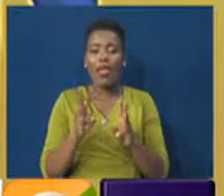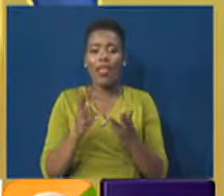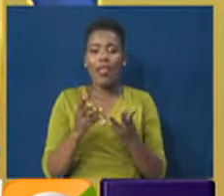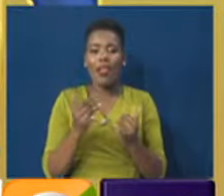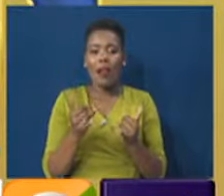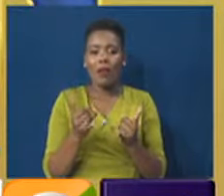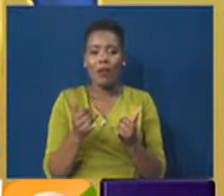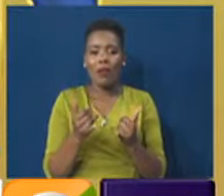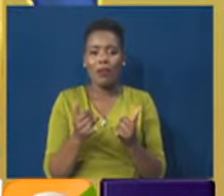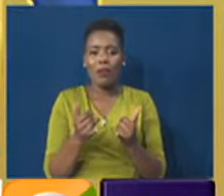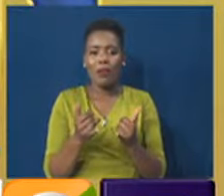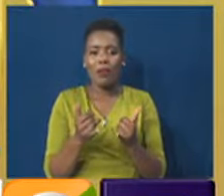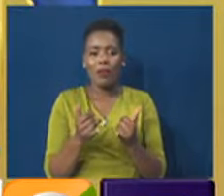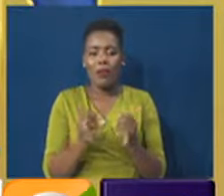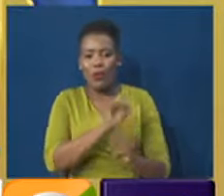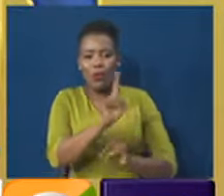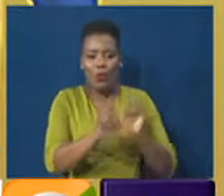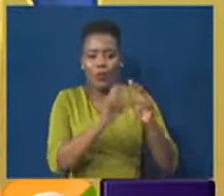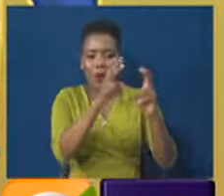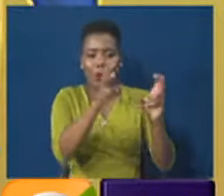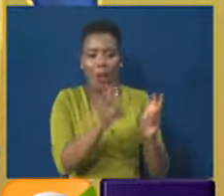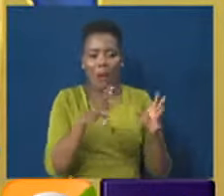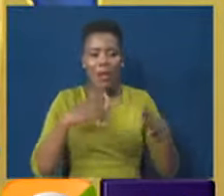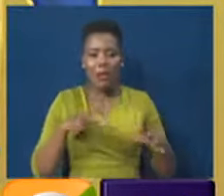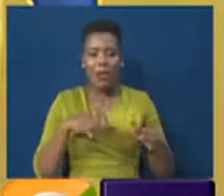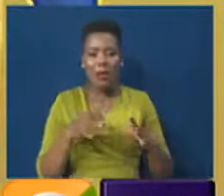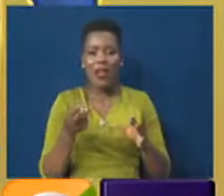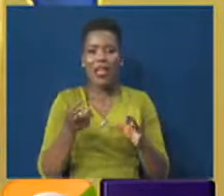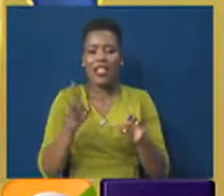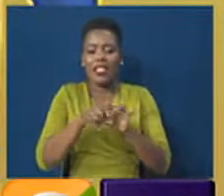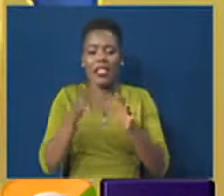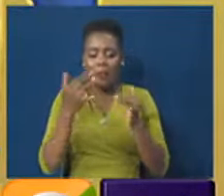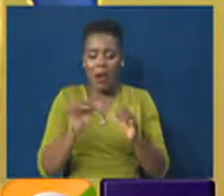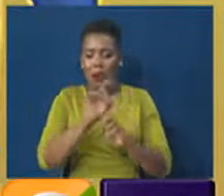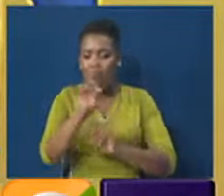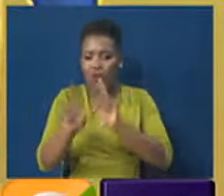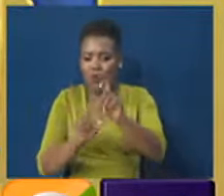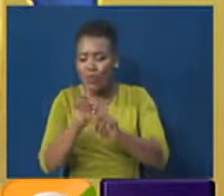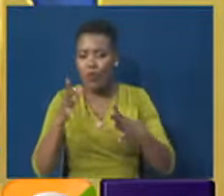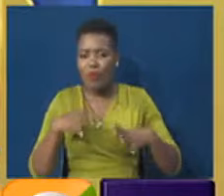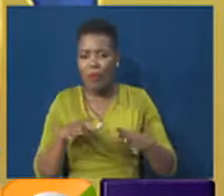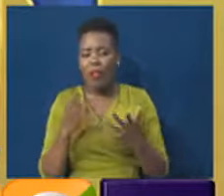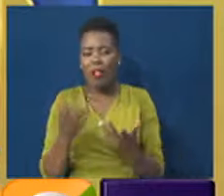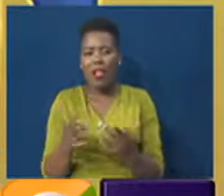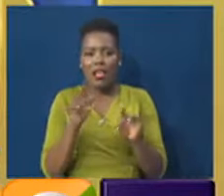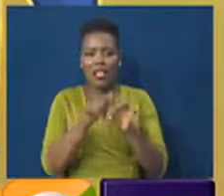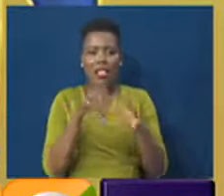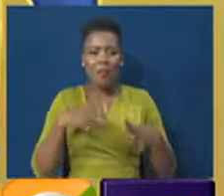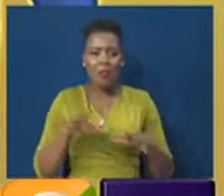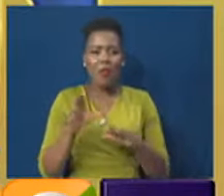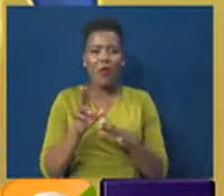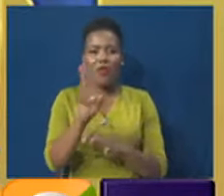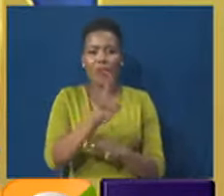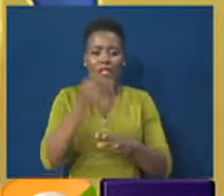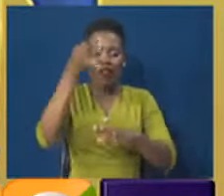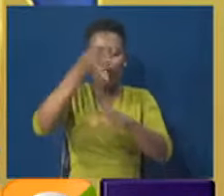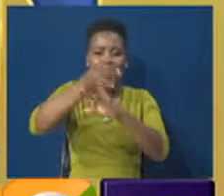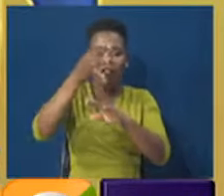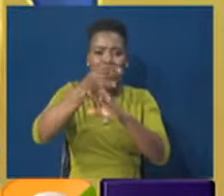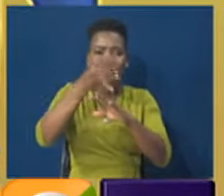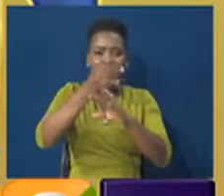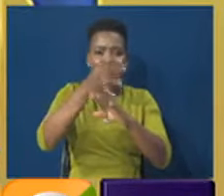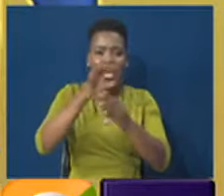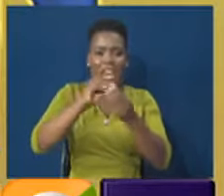panels during that time is the same way you have skewed panel now. The same way you are using fake opinion polls that